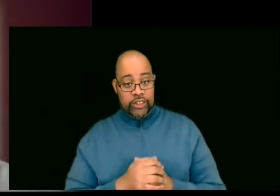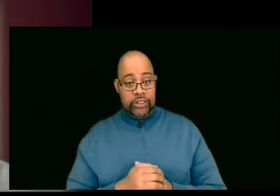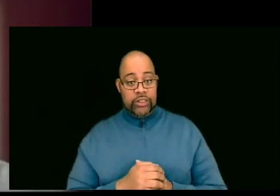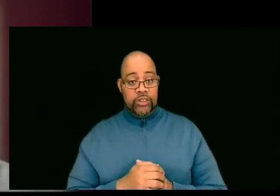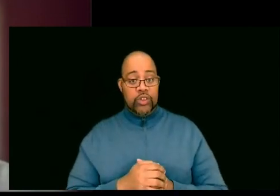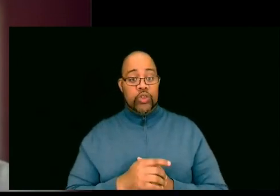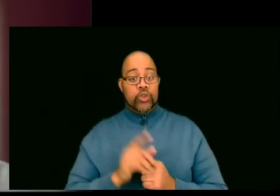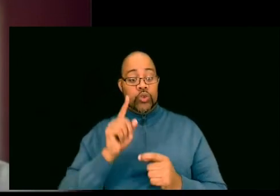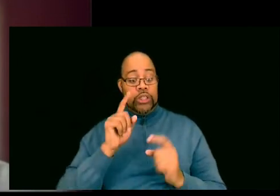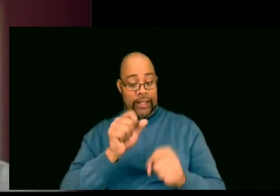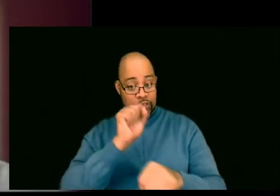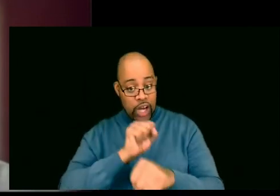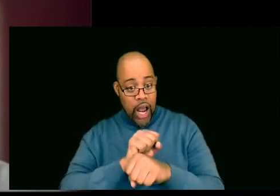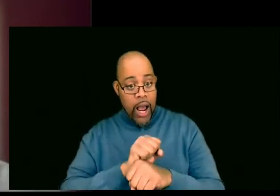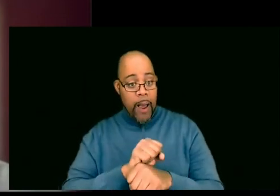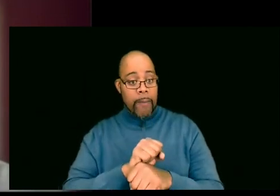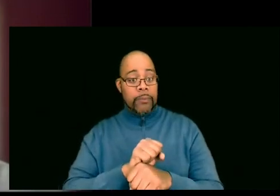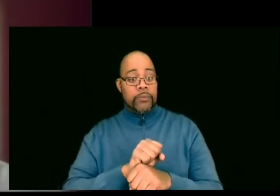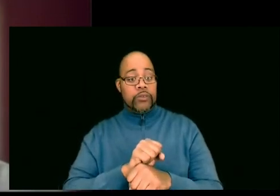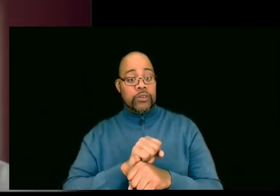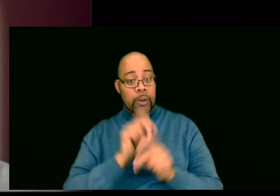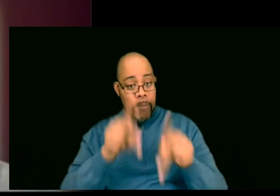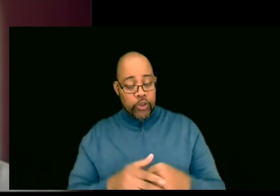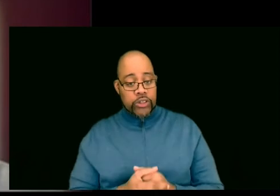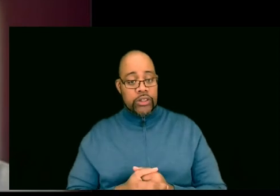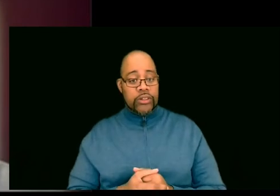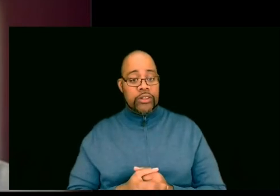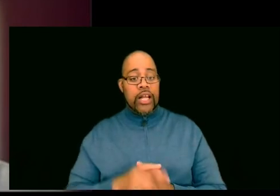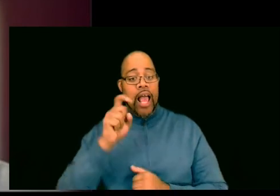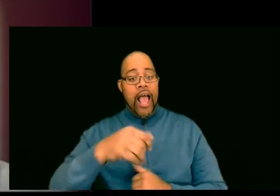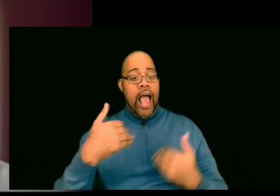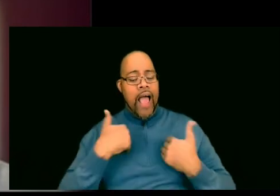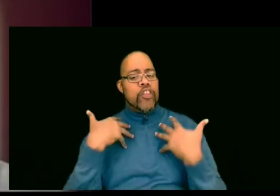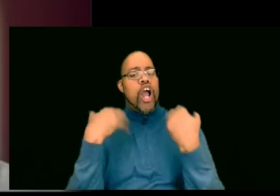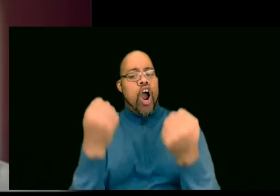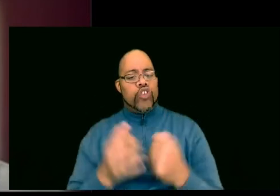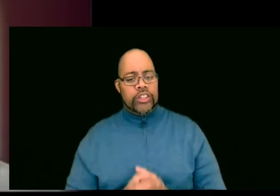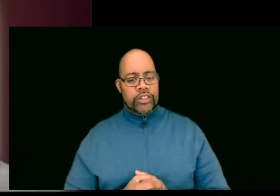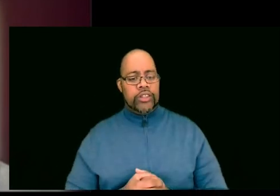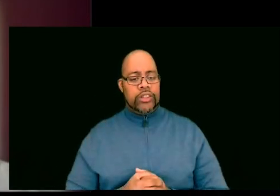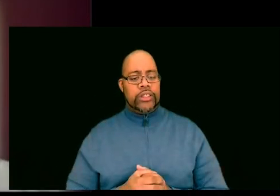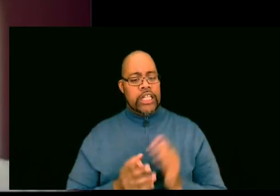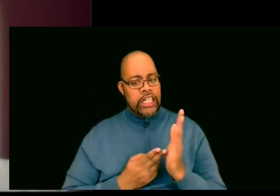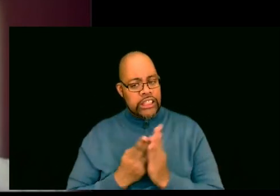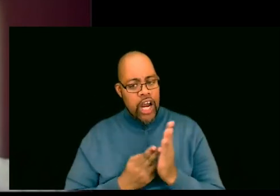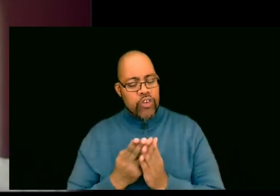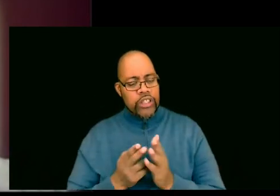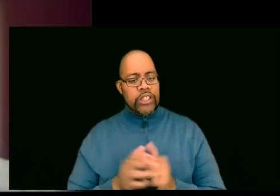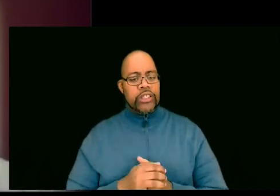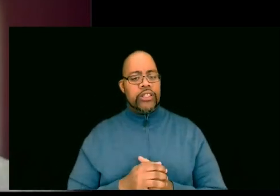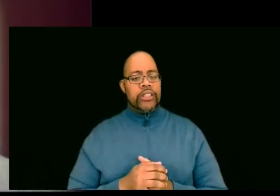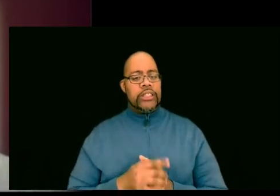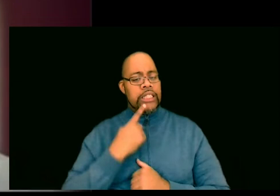decision to employ a person have got to have the courage, the